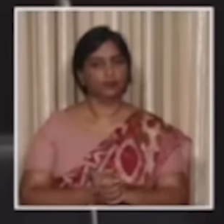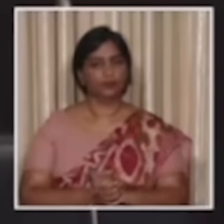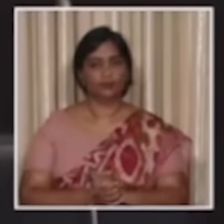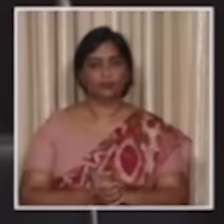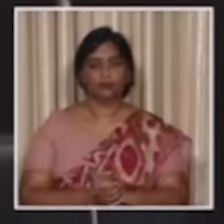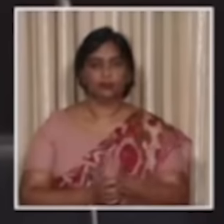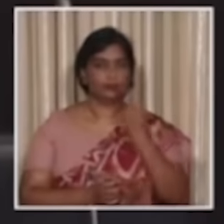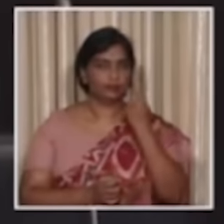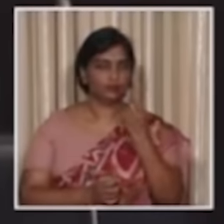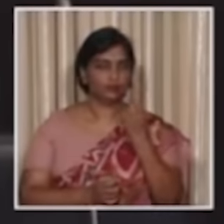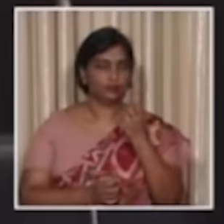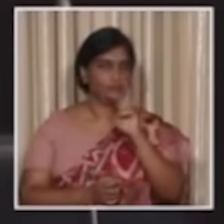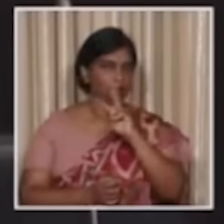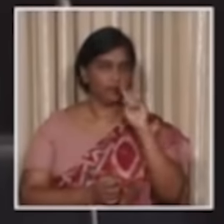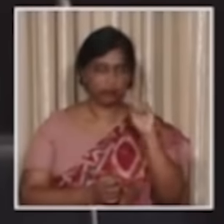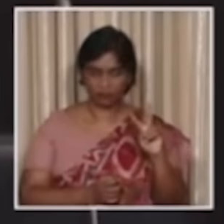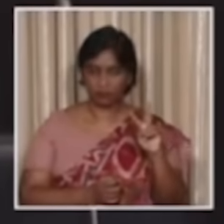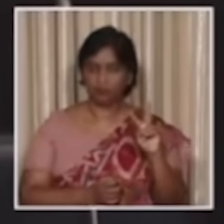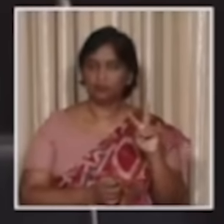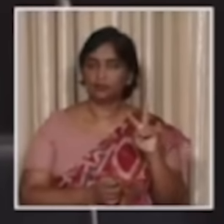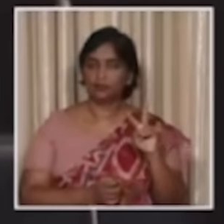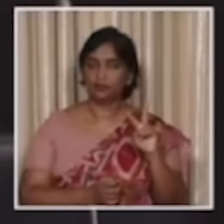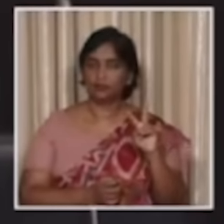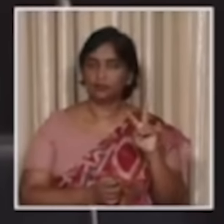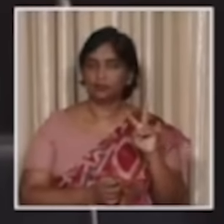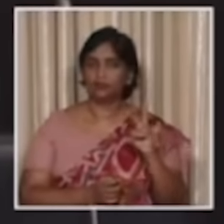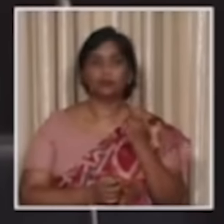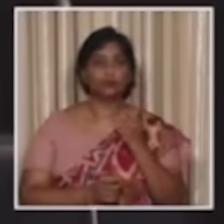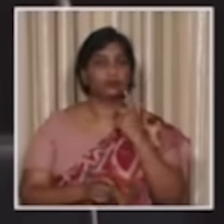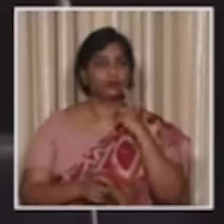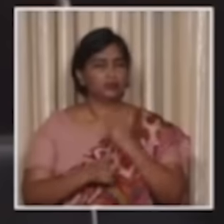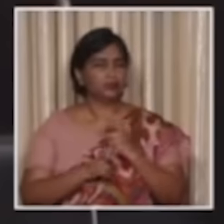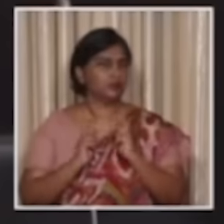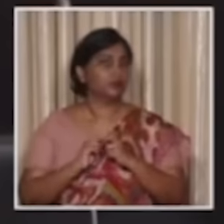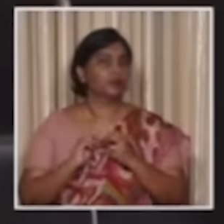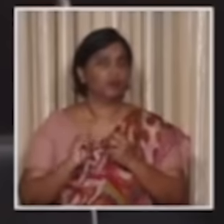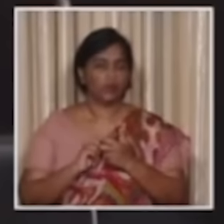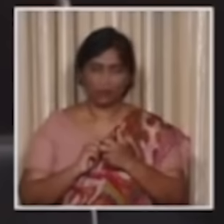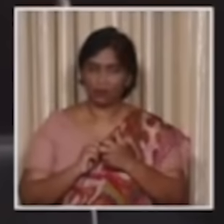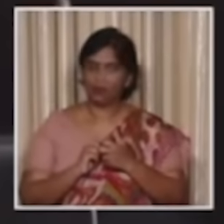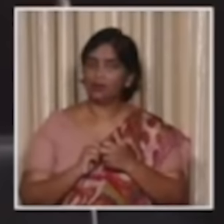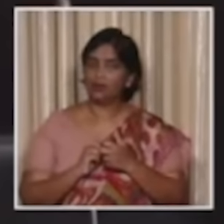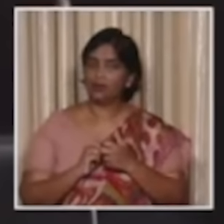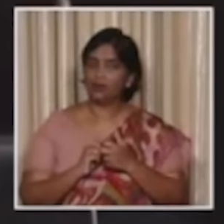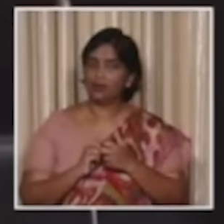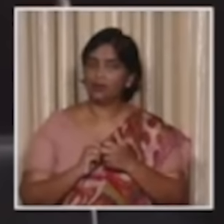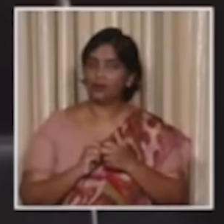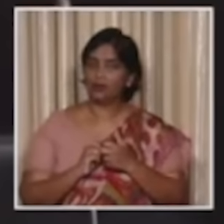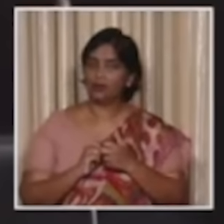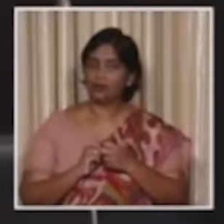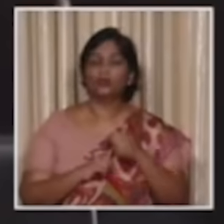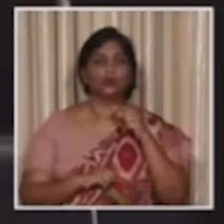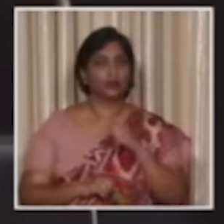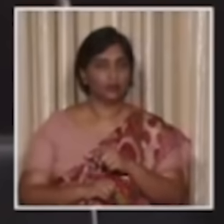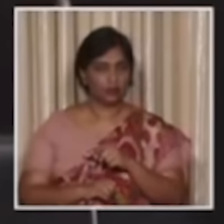2022 economic crisis is a demonstration of the indivisibility of human rights and how